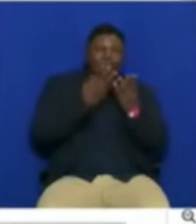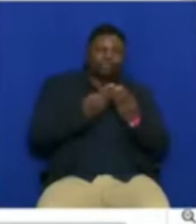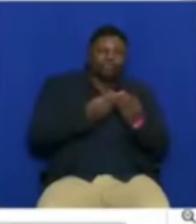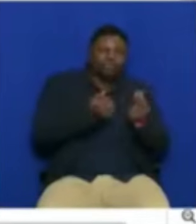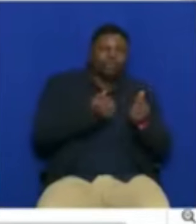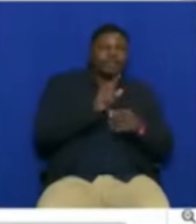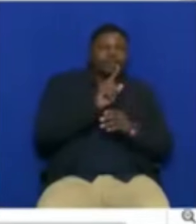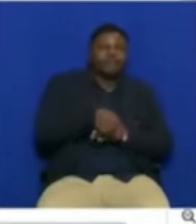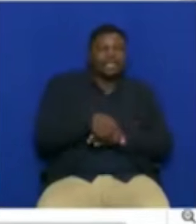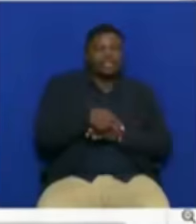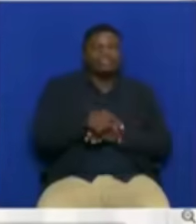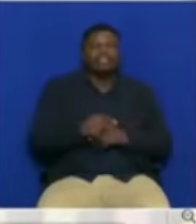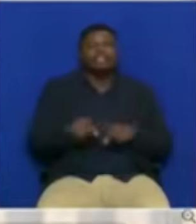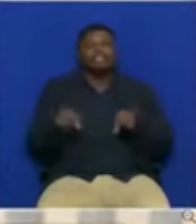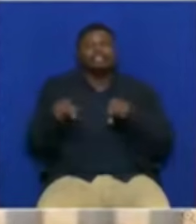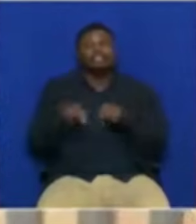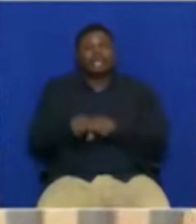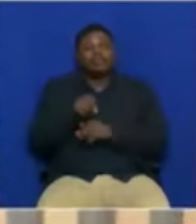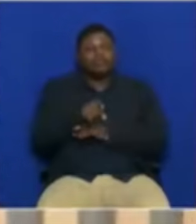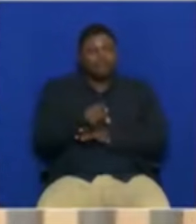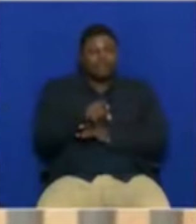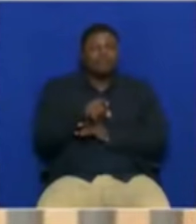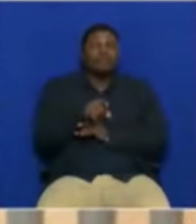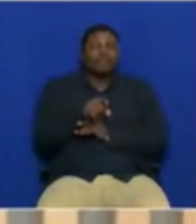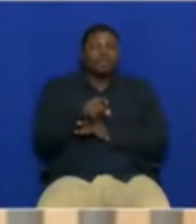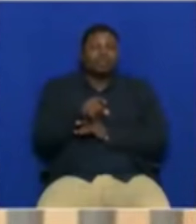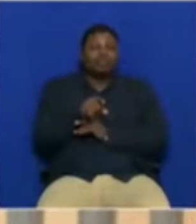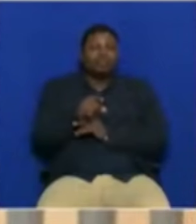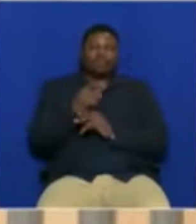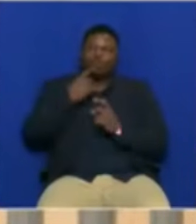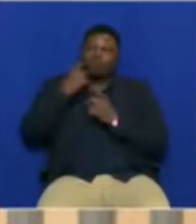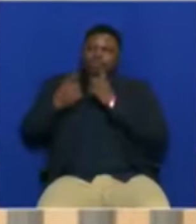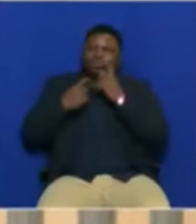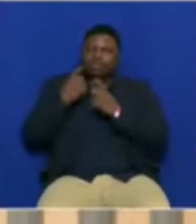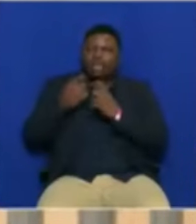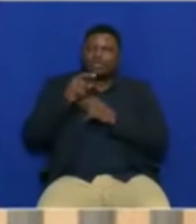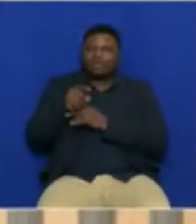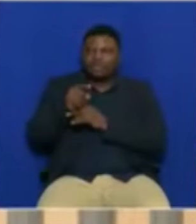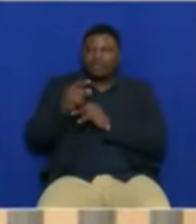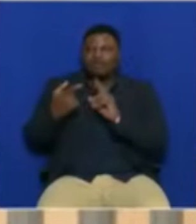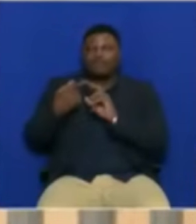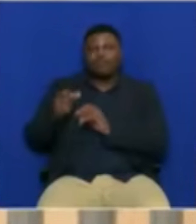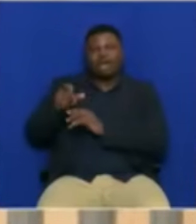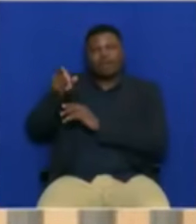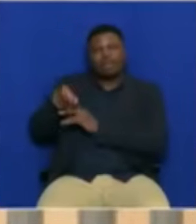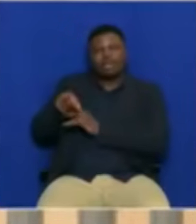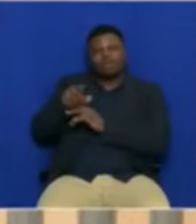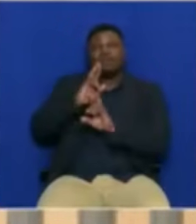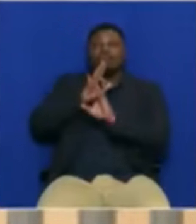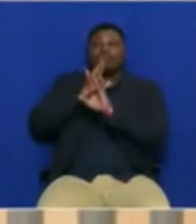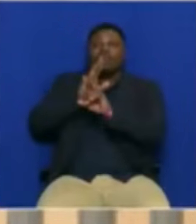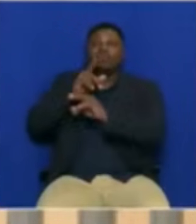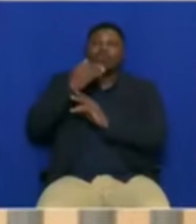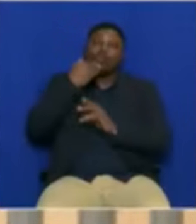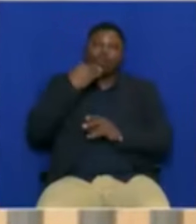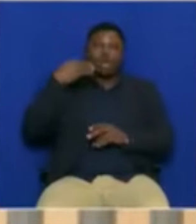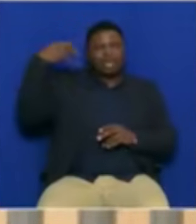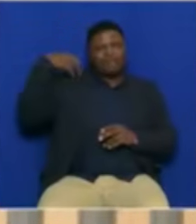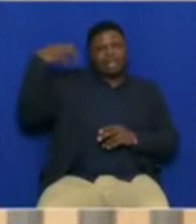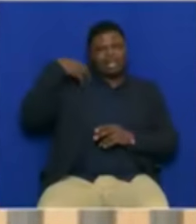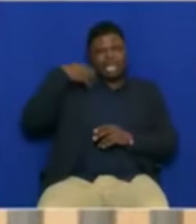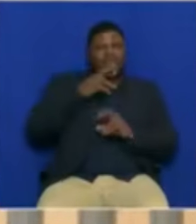original person to whom the complaint was addressed from the minister's office to respond to the minister by the 4th of November.